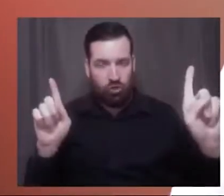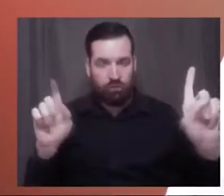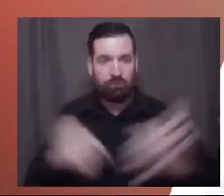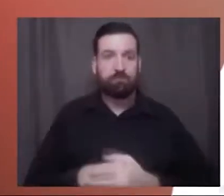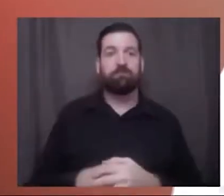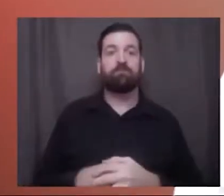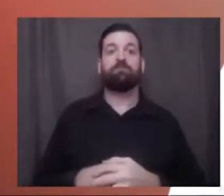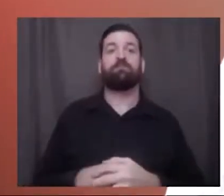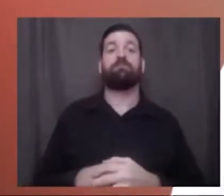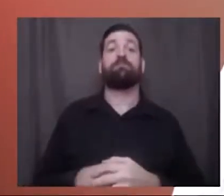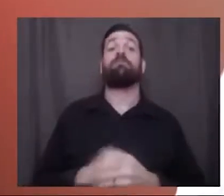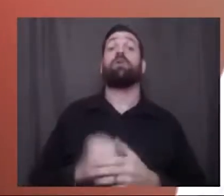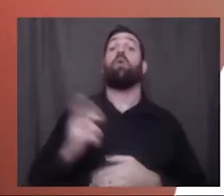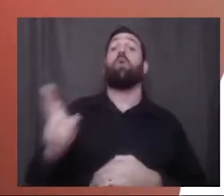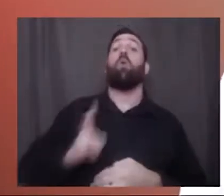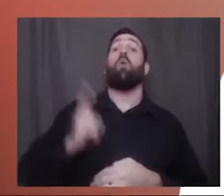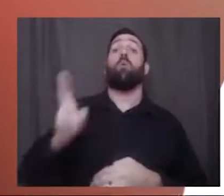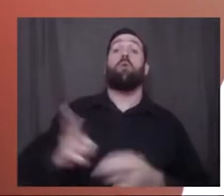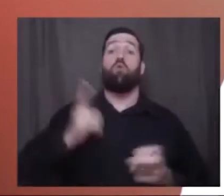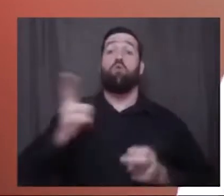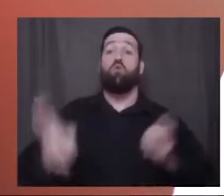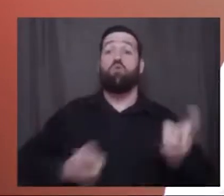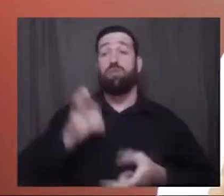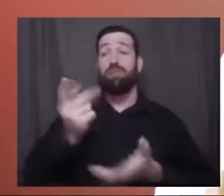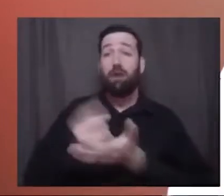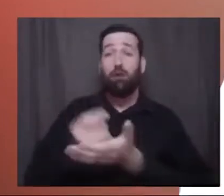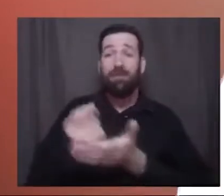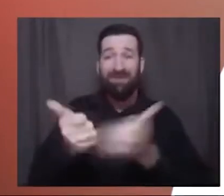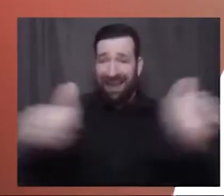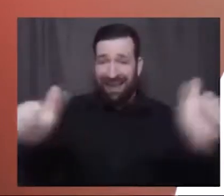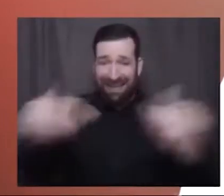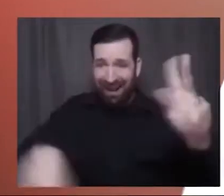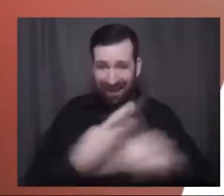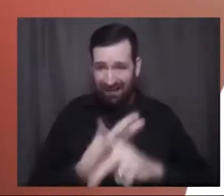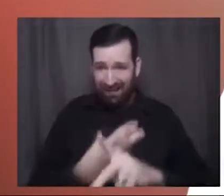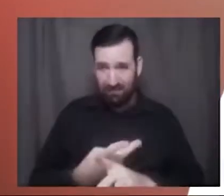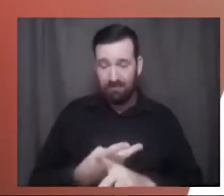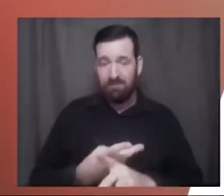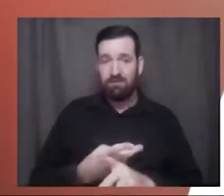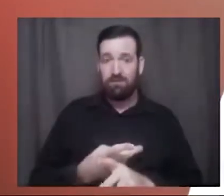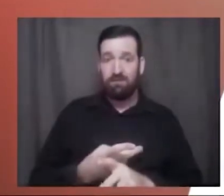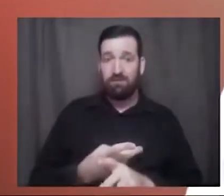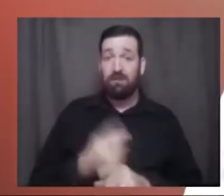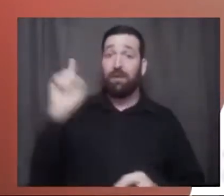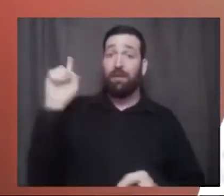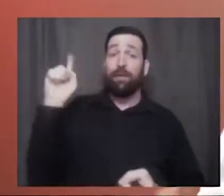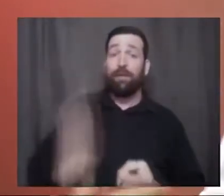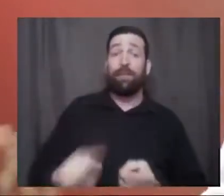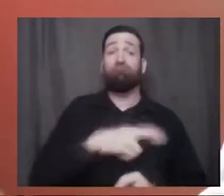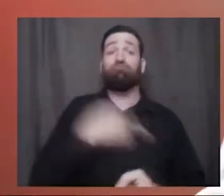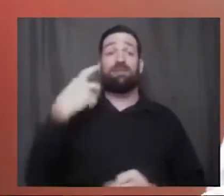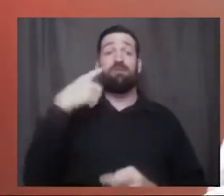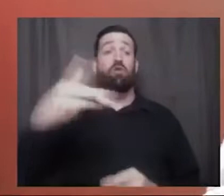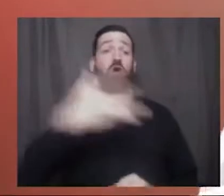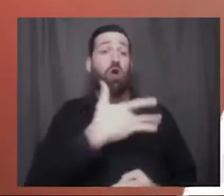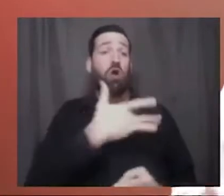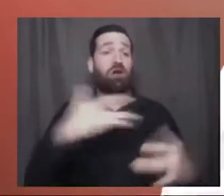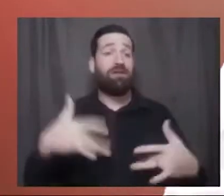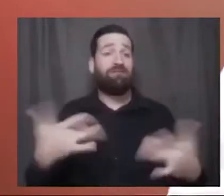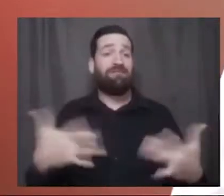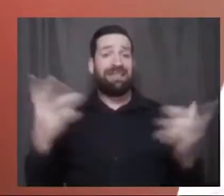hormone replacement therapy or hormone therapy of any kind, it's not going to decrease the risk of cardiovascular events. But when you're going through